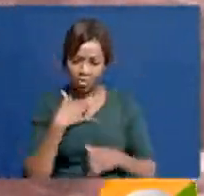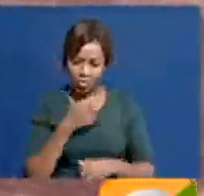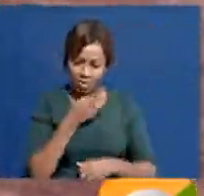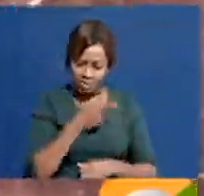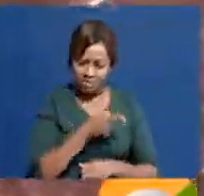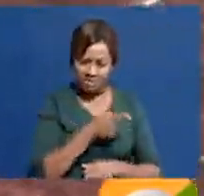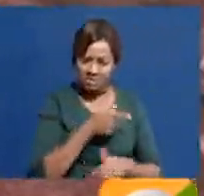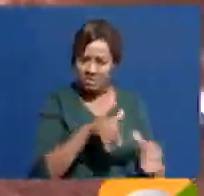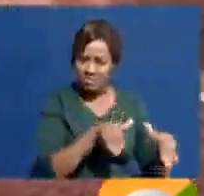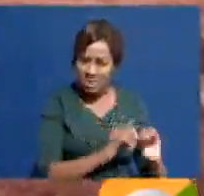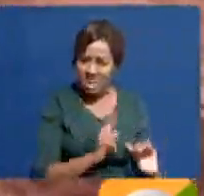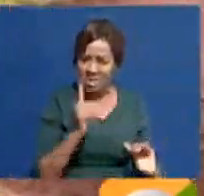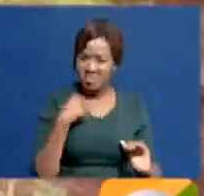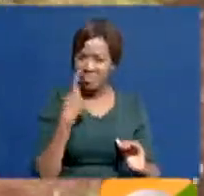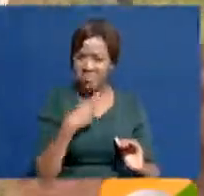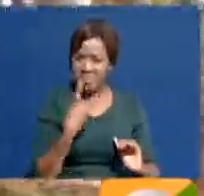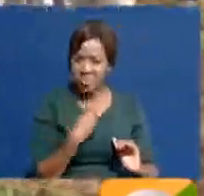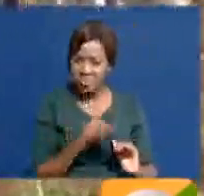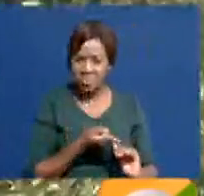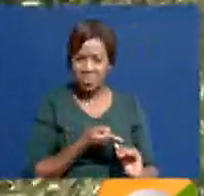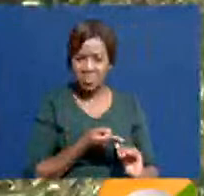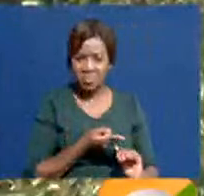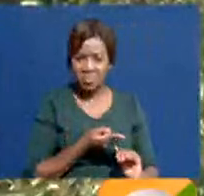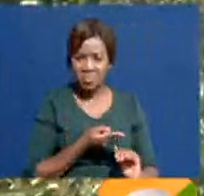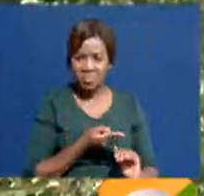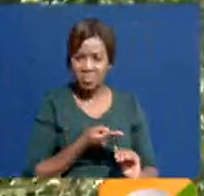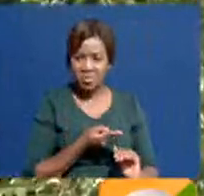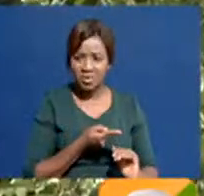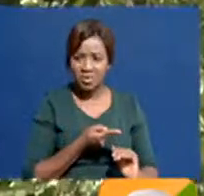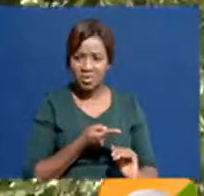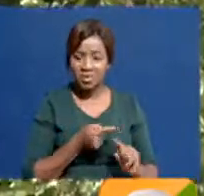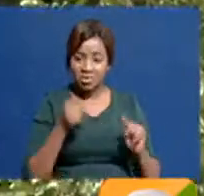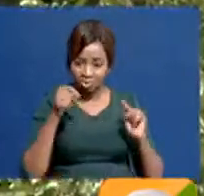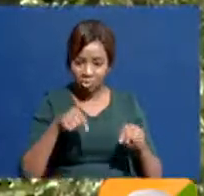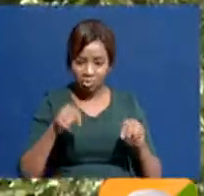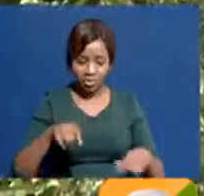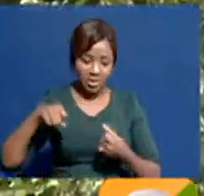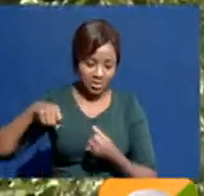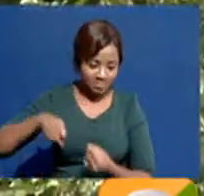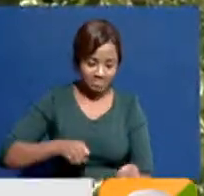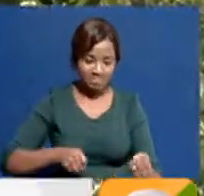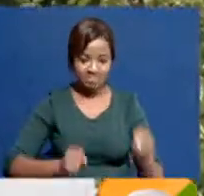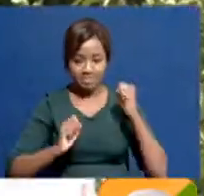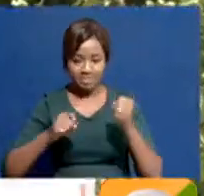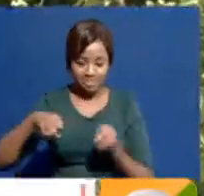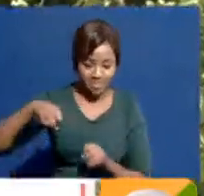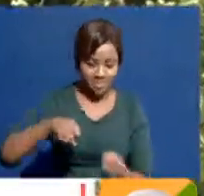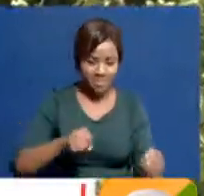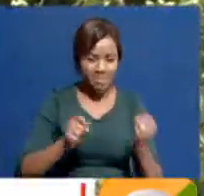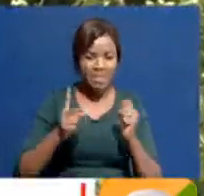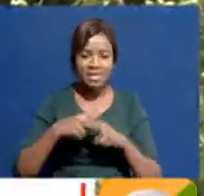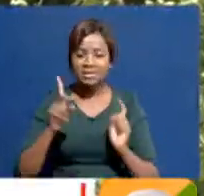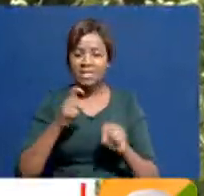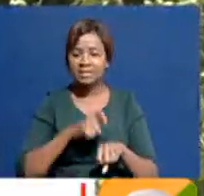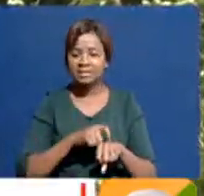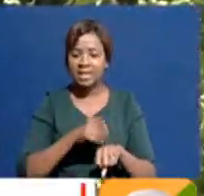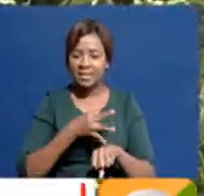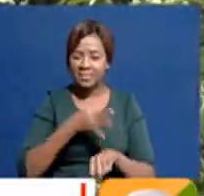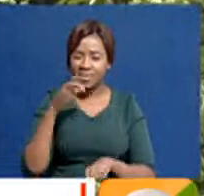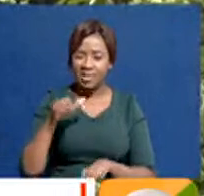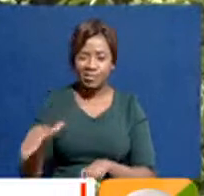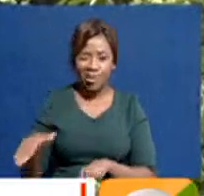they had mistakenly buried in their compound. Shughuli hii ya kufufua mwili ilianza kitu saa 9:30 ya leo asubuhi.